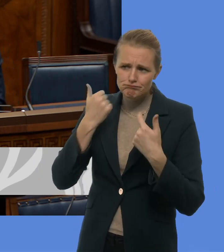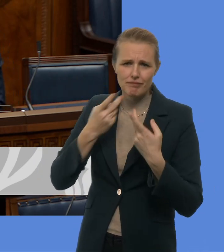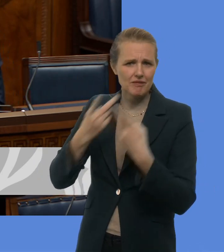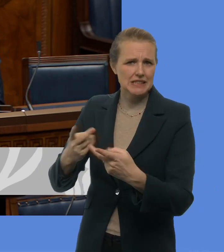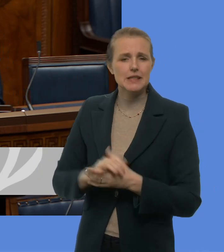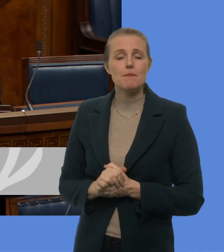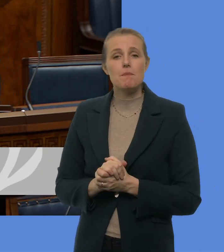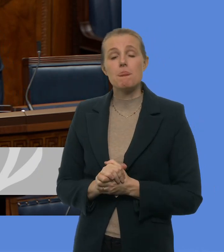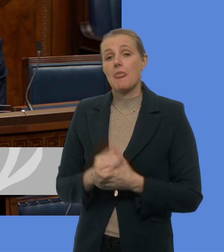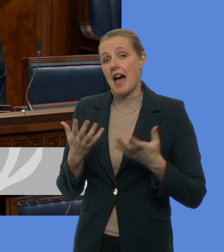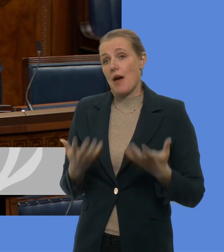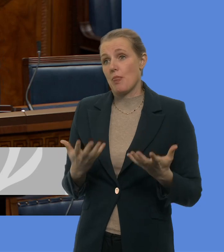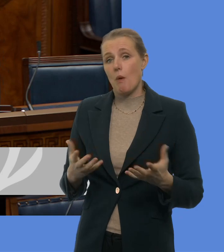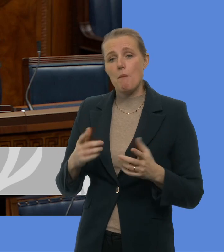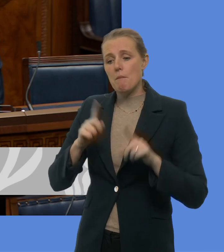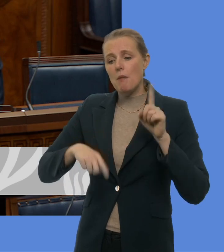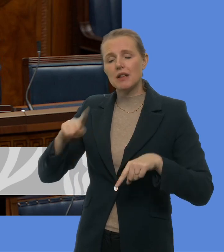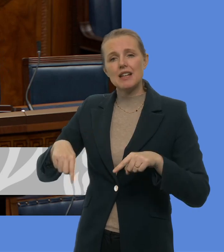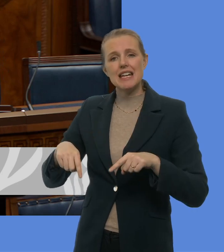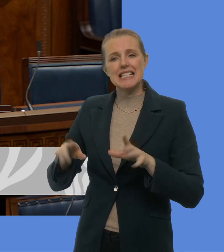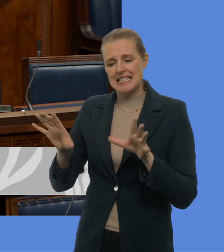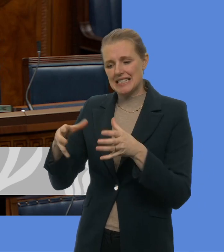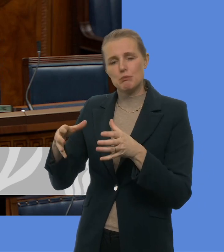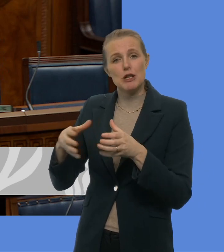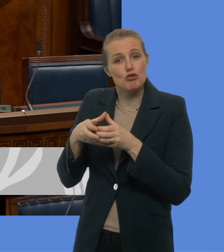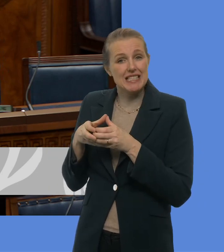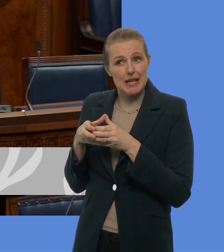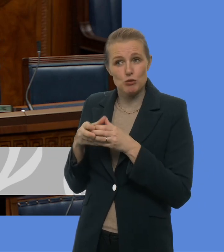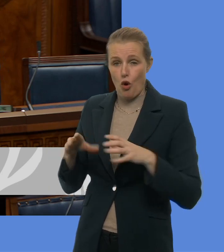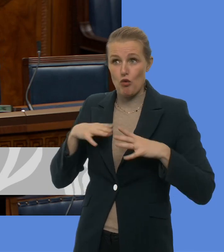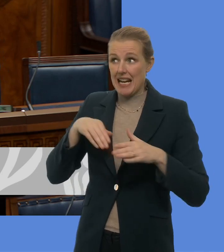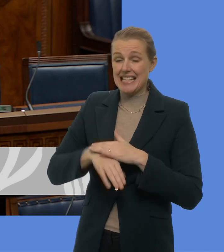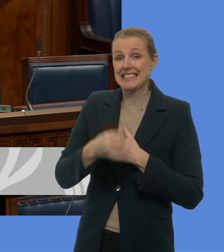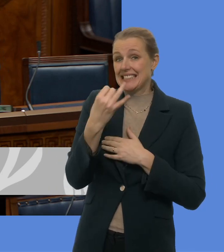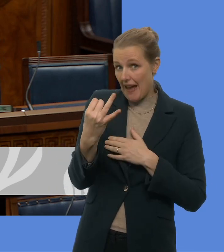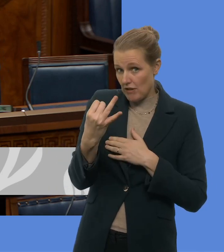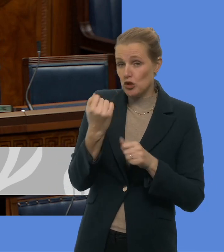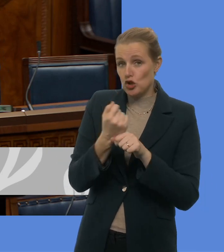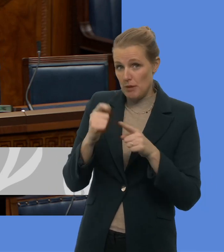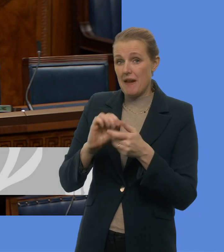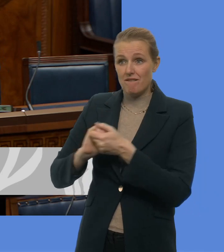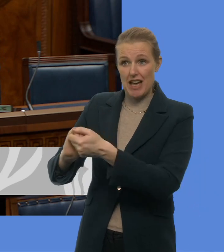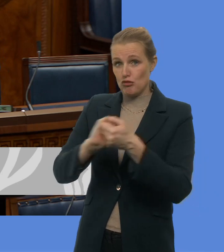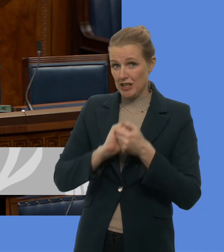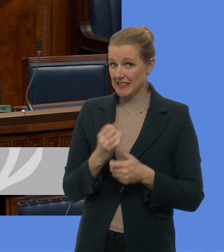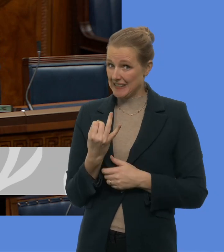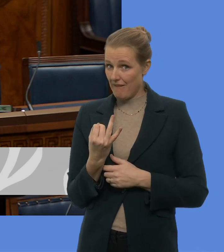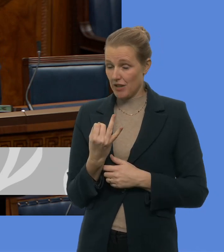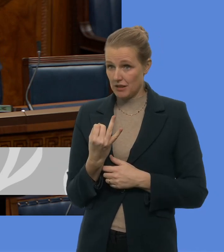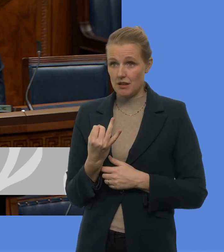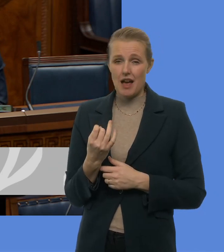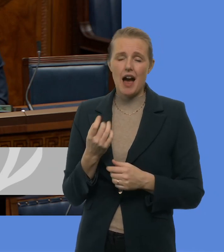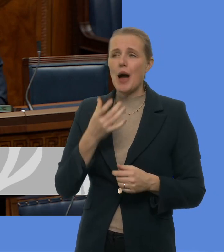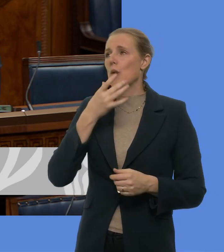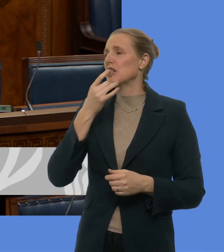Multidisciplinary teams are currently in 7 of our 17 GP federations. I would absolutely, if I could click